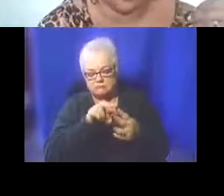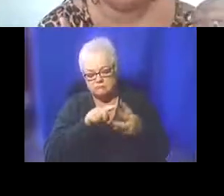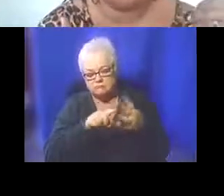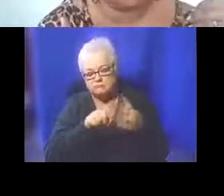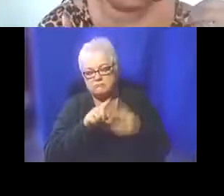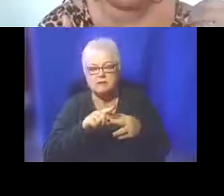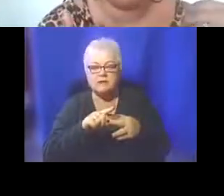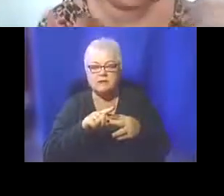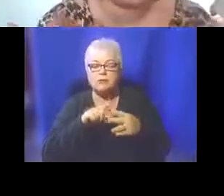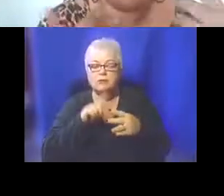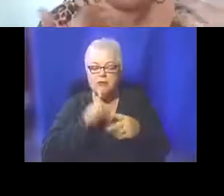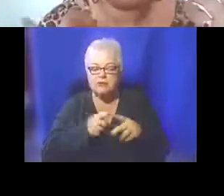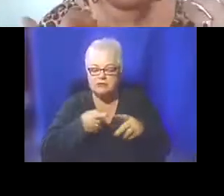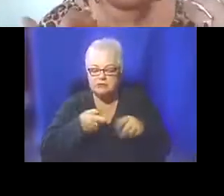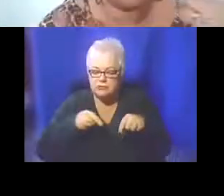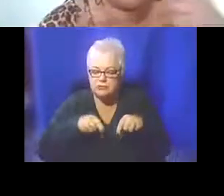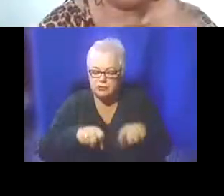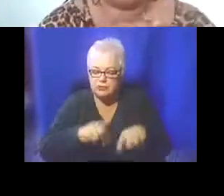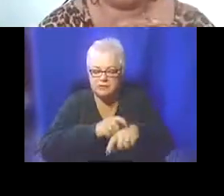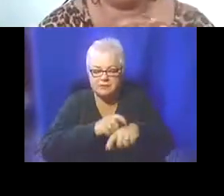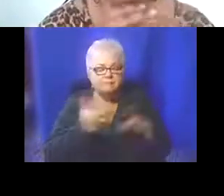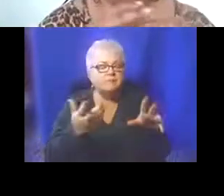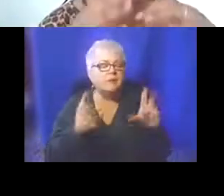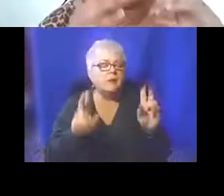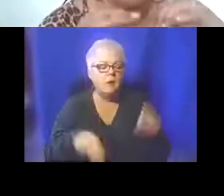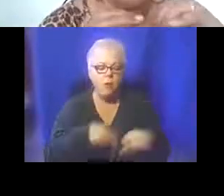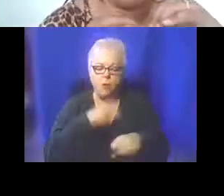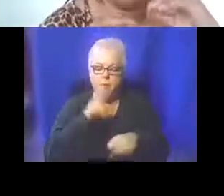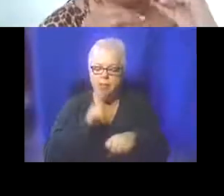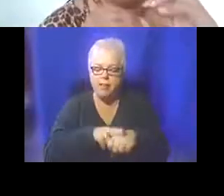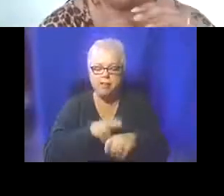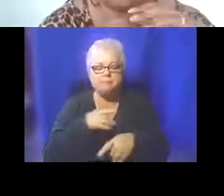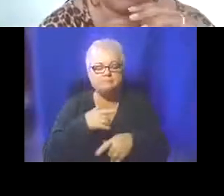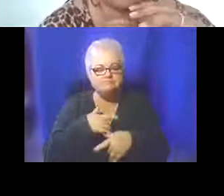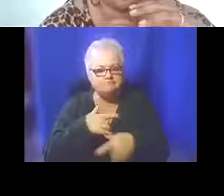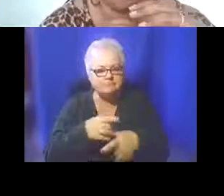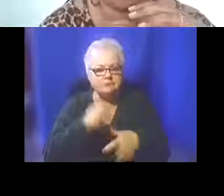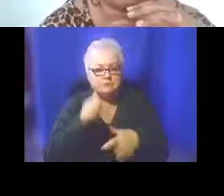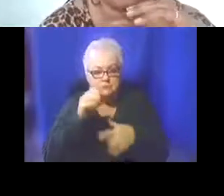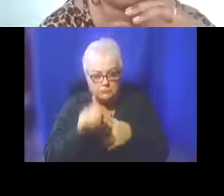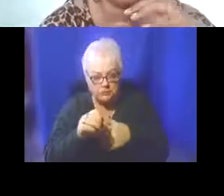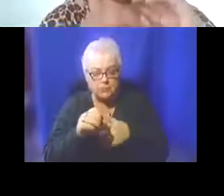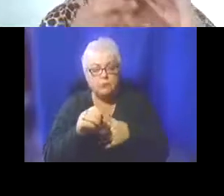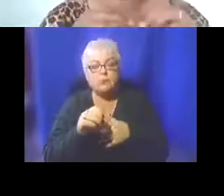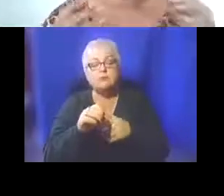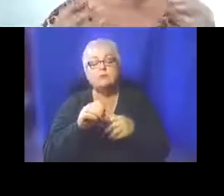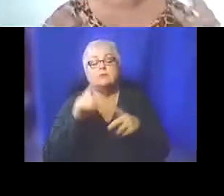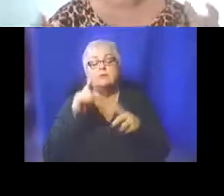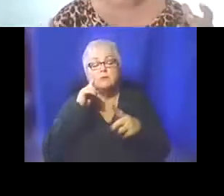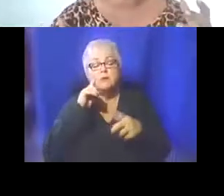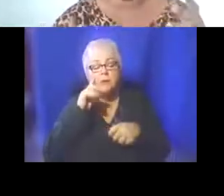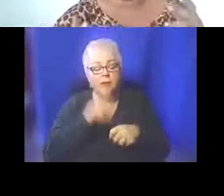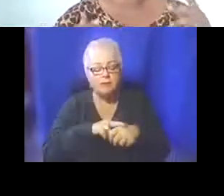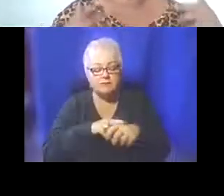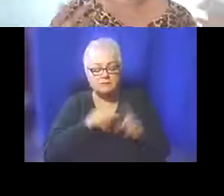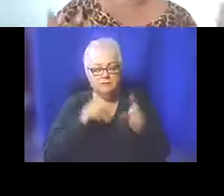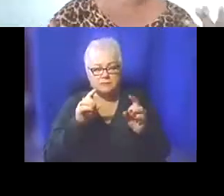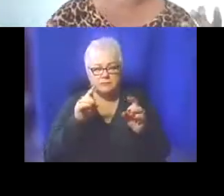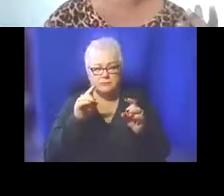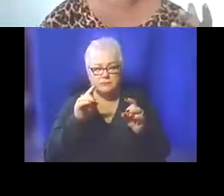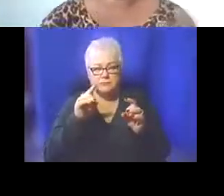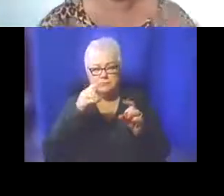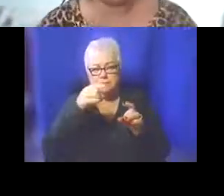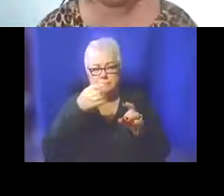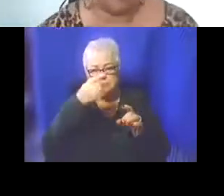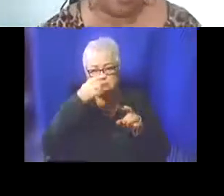within a time frame, and that's all normal. So we really want to think about and normalize trauma responses, and also really think about how